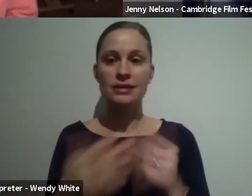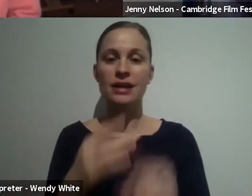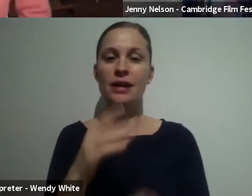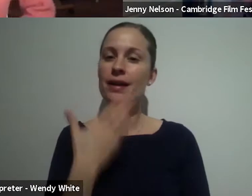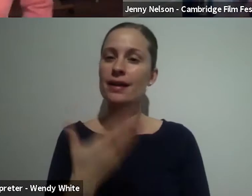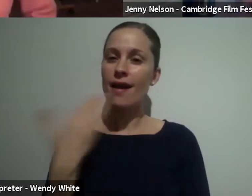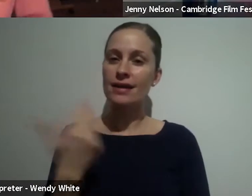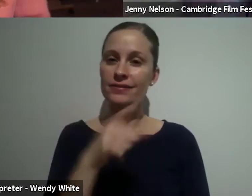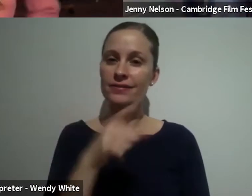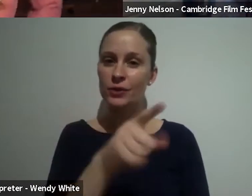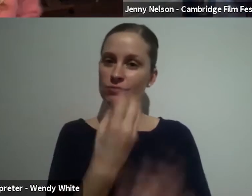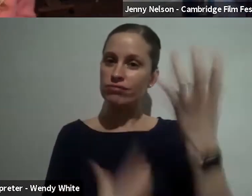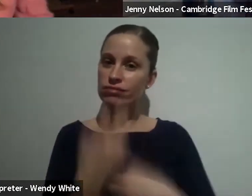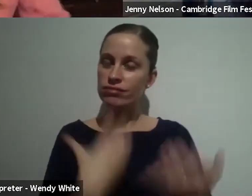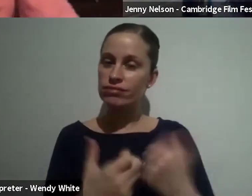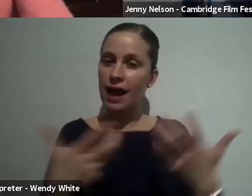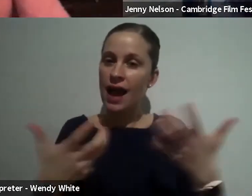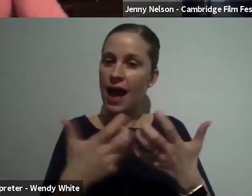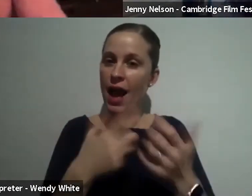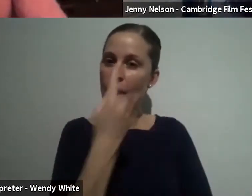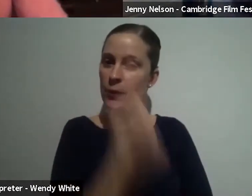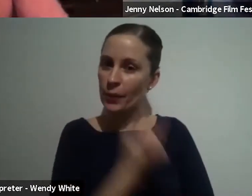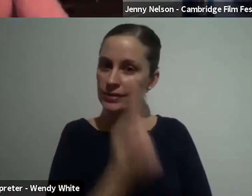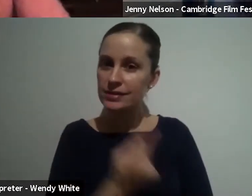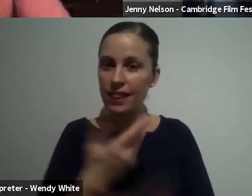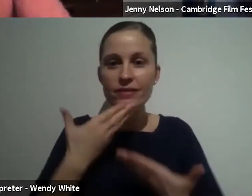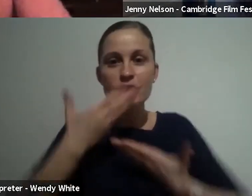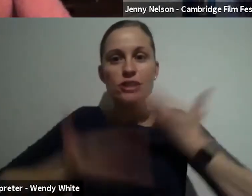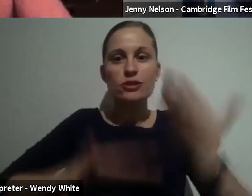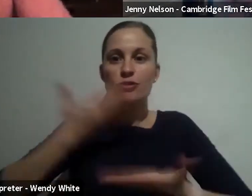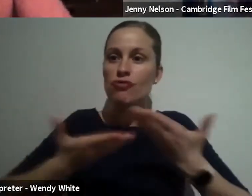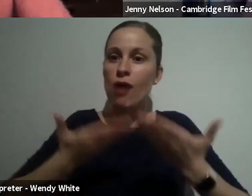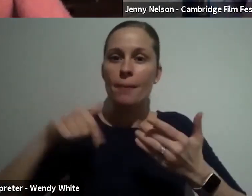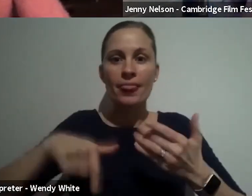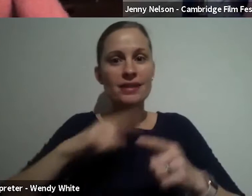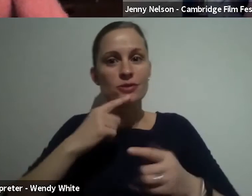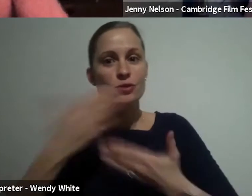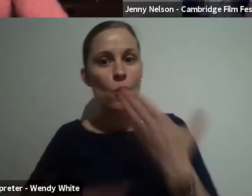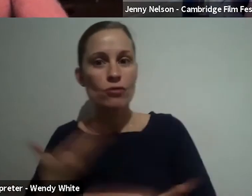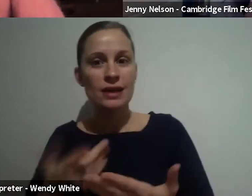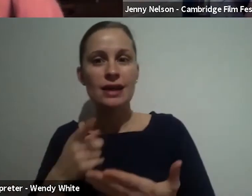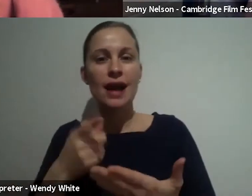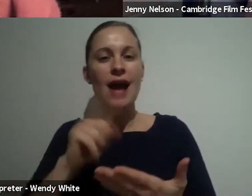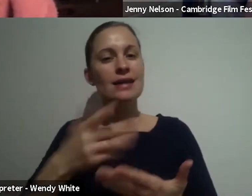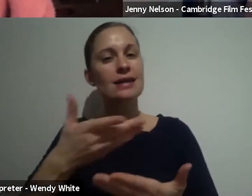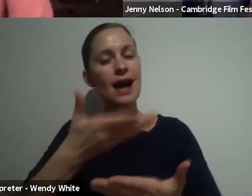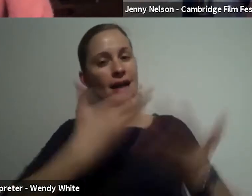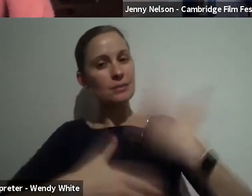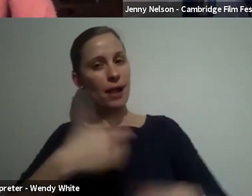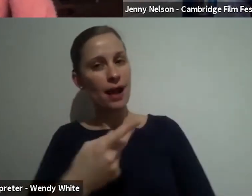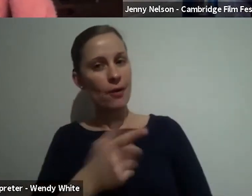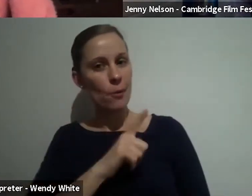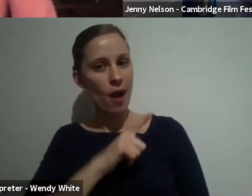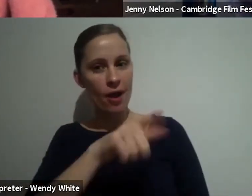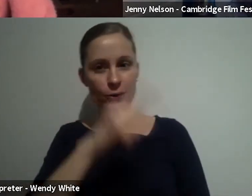own words how you would describe the story and explain why it was a story that you wanted to